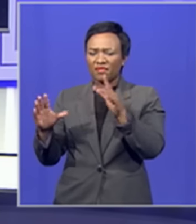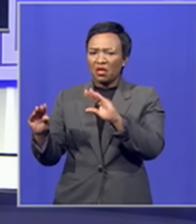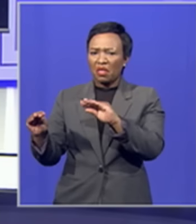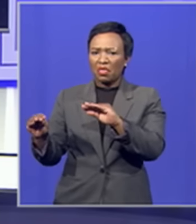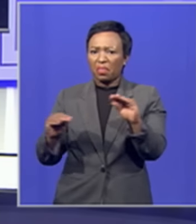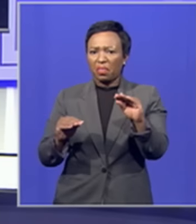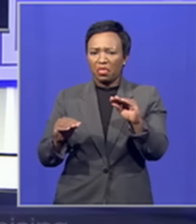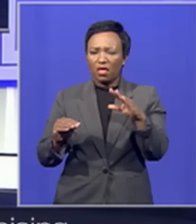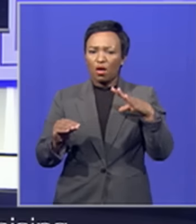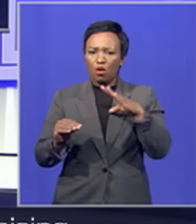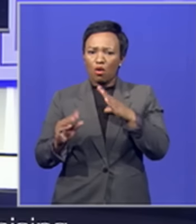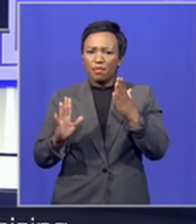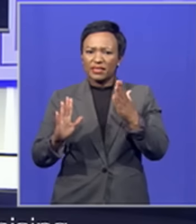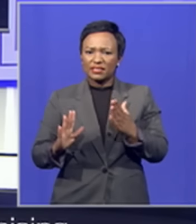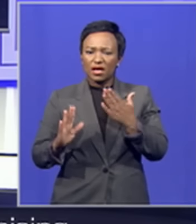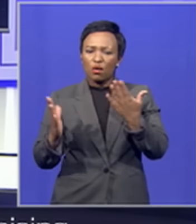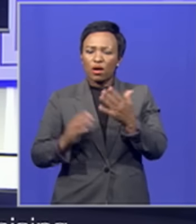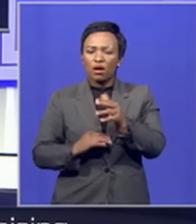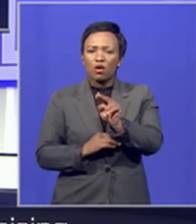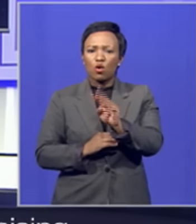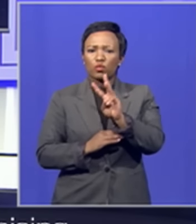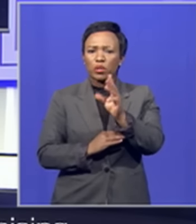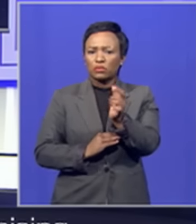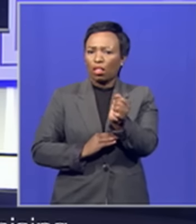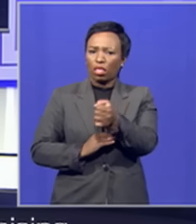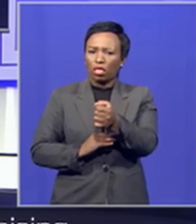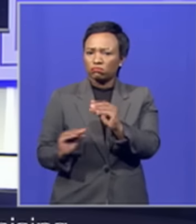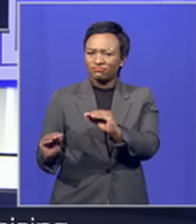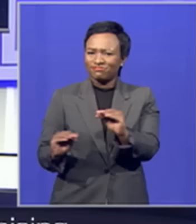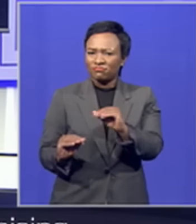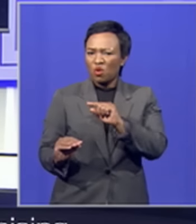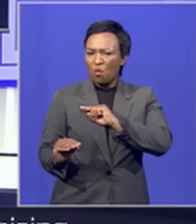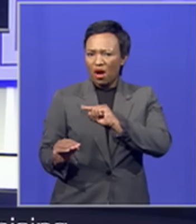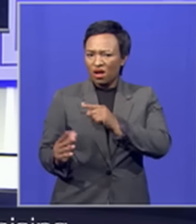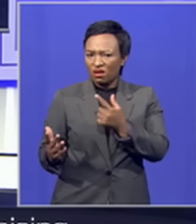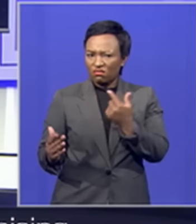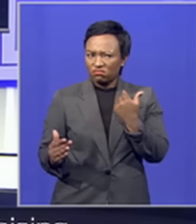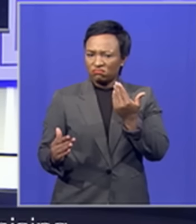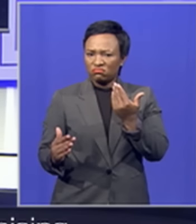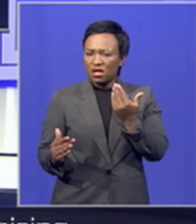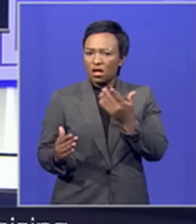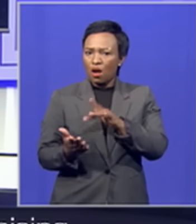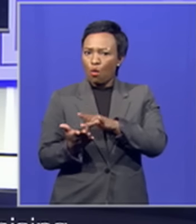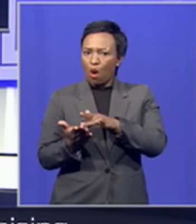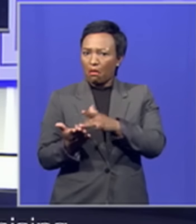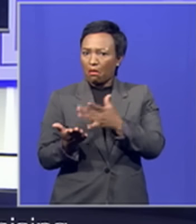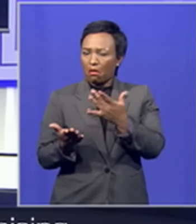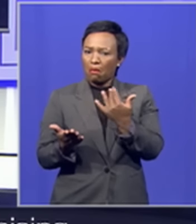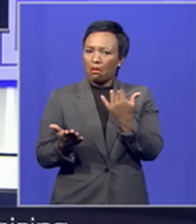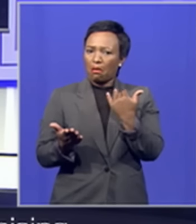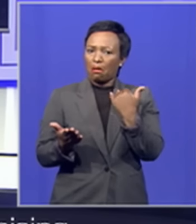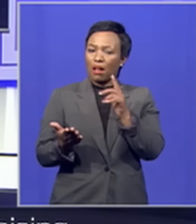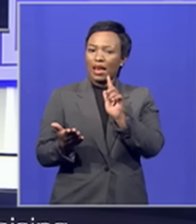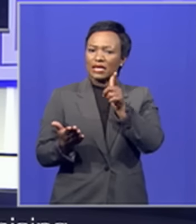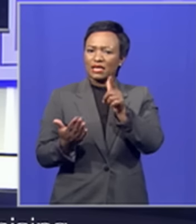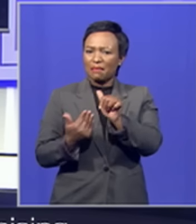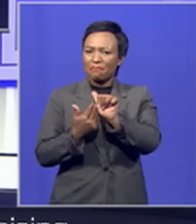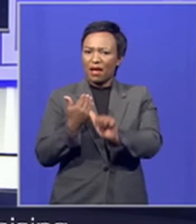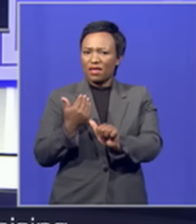ga mokomišenara wa mapodisi kwa North West. Seno ke morago ga gore phatla tiro e o e gogelwe morago dikgwedi di le mmalwa morago